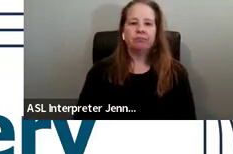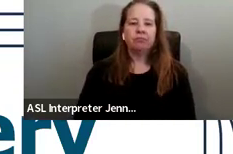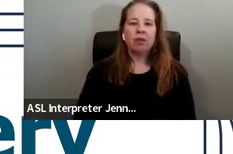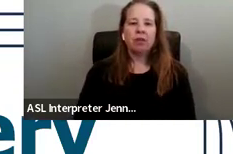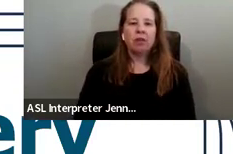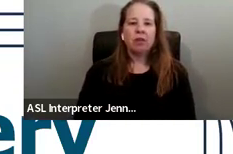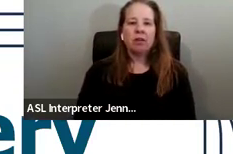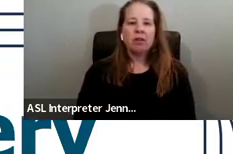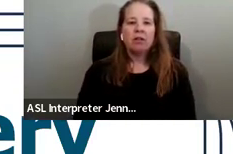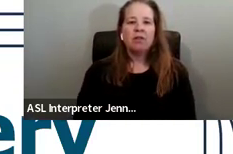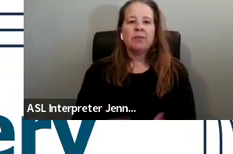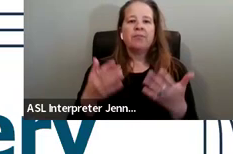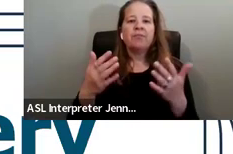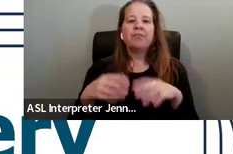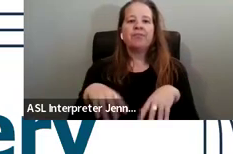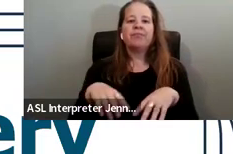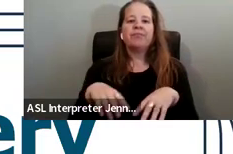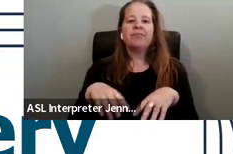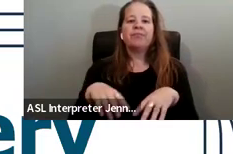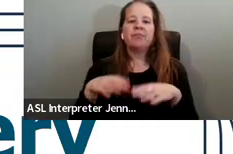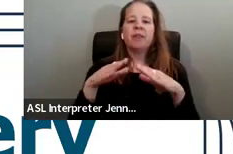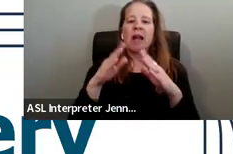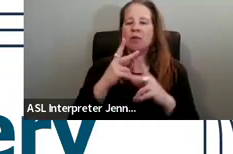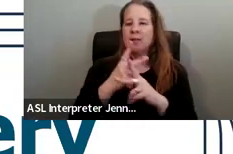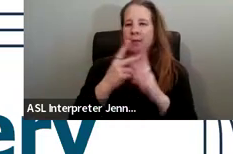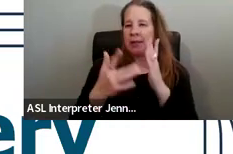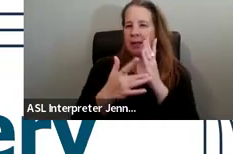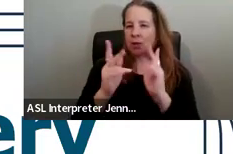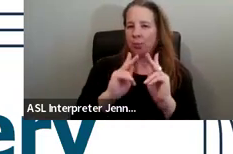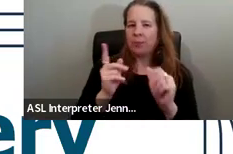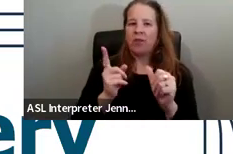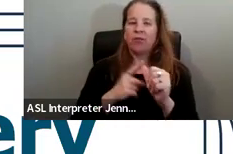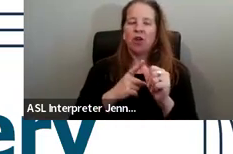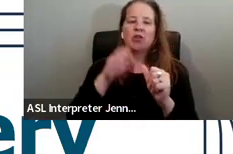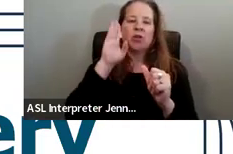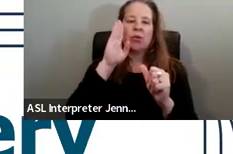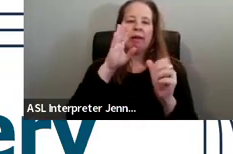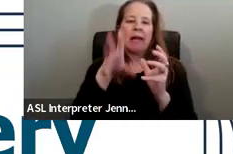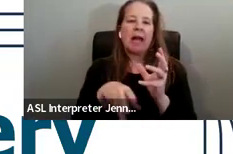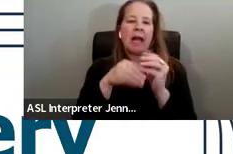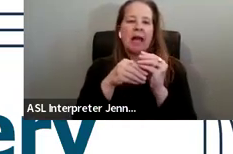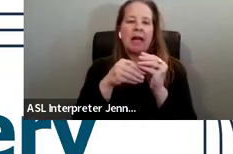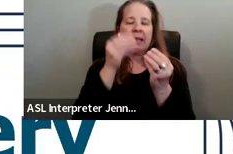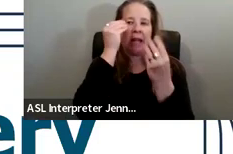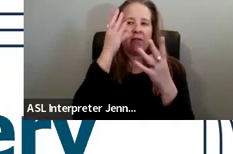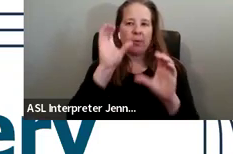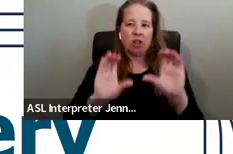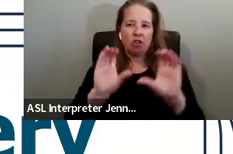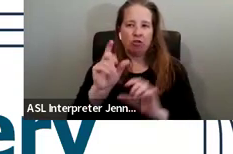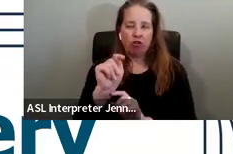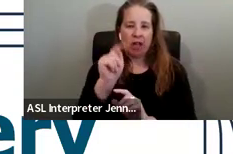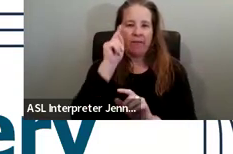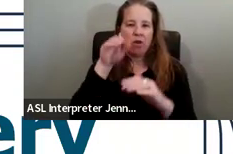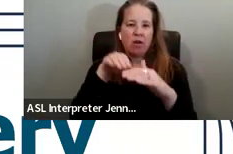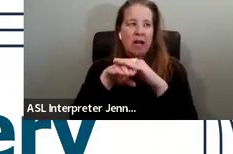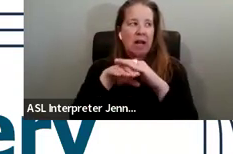All right, housekeeping and technical notes. First and foremost, I'm going to be adding some information in the chat here to access